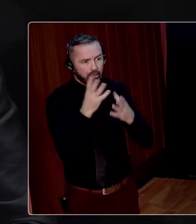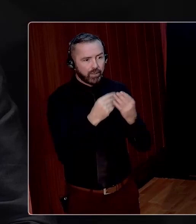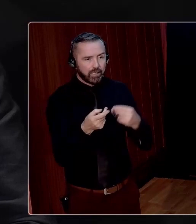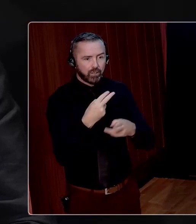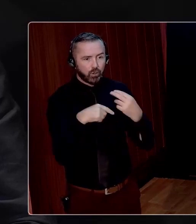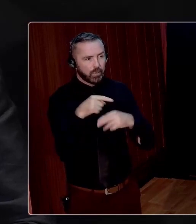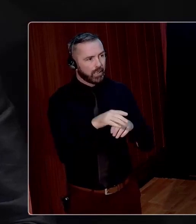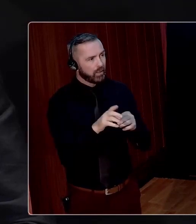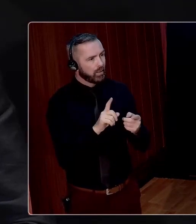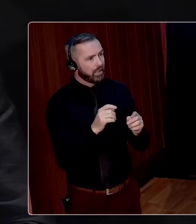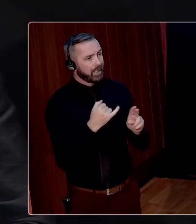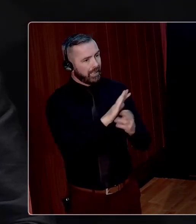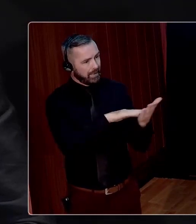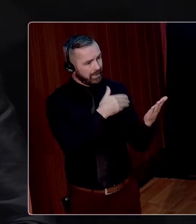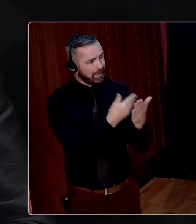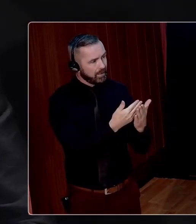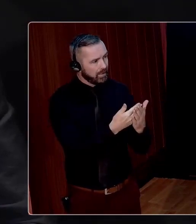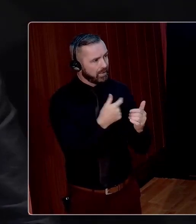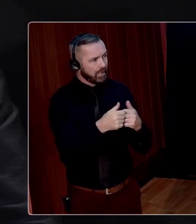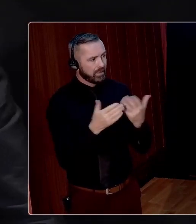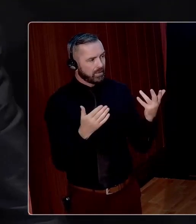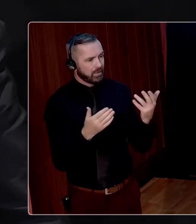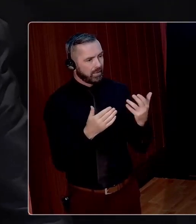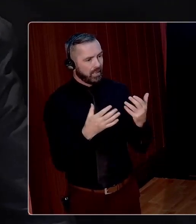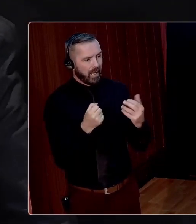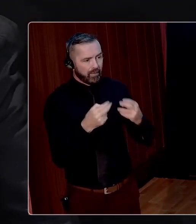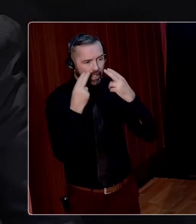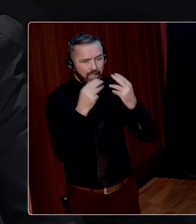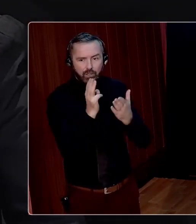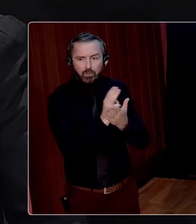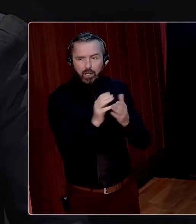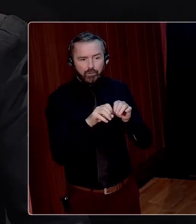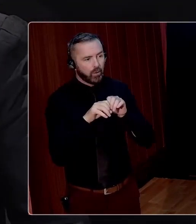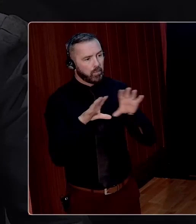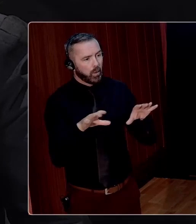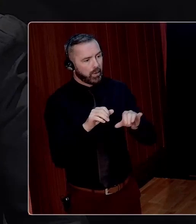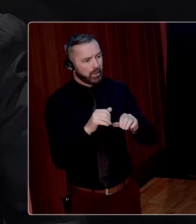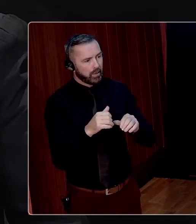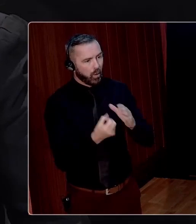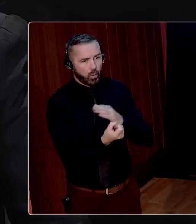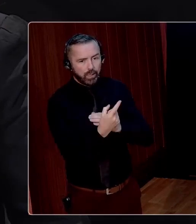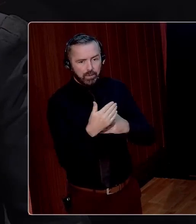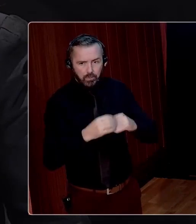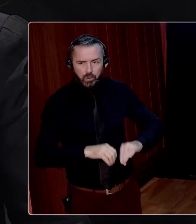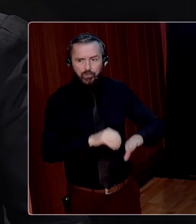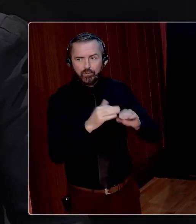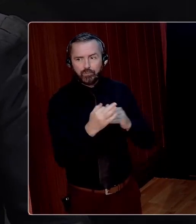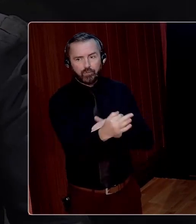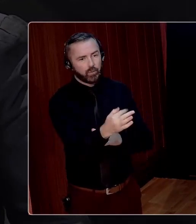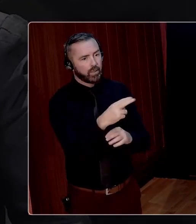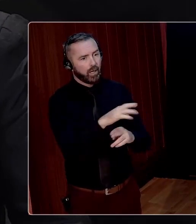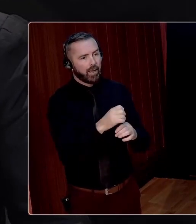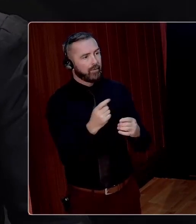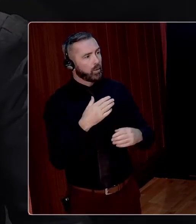here with the legislation that will be just as a natural part of public occasions going forward, and that there was not